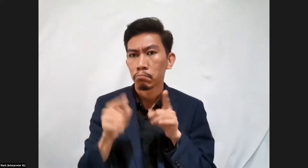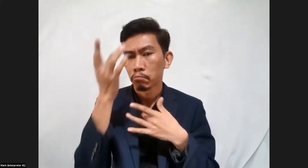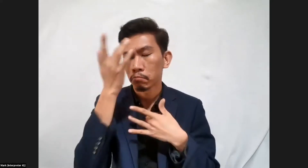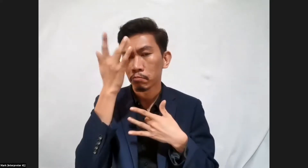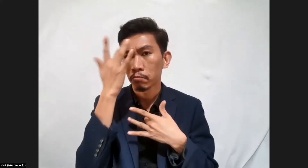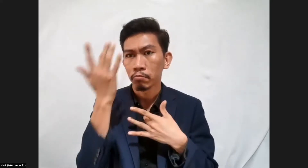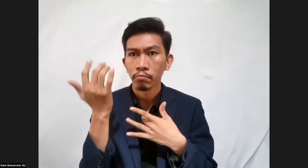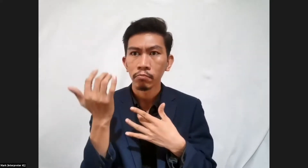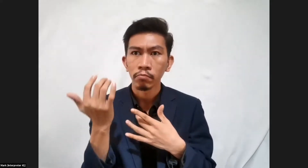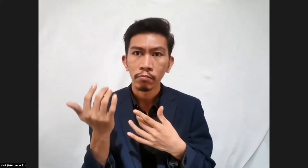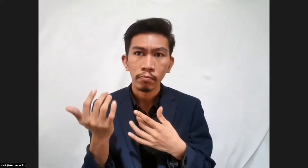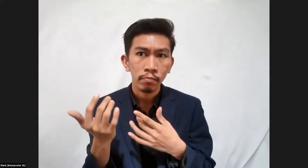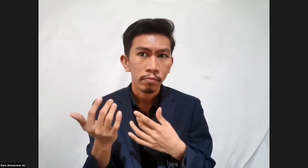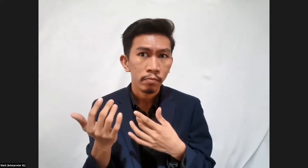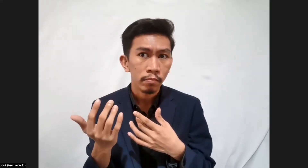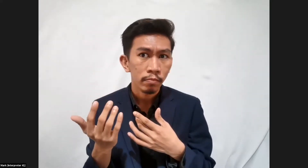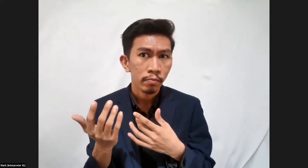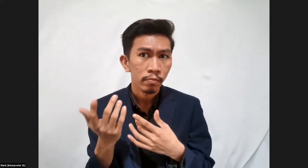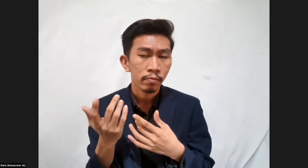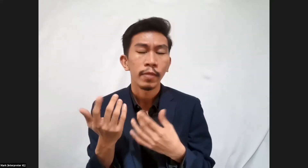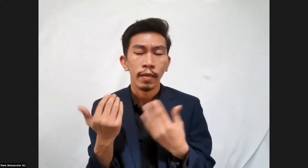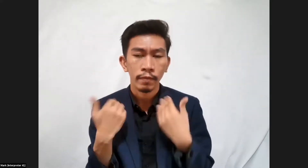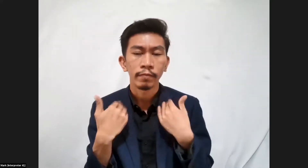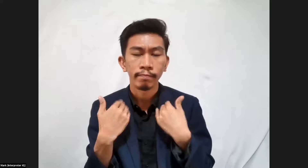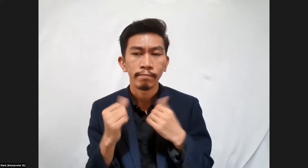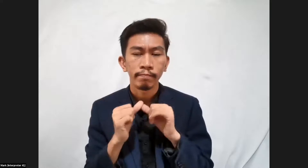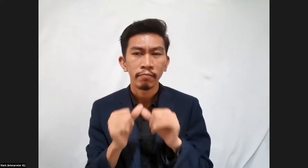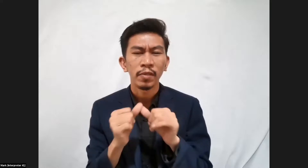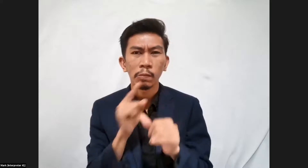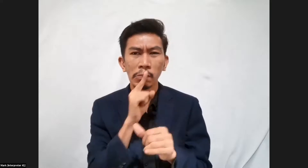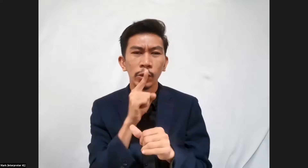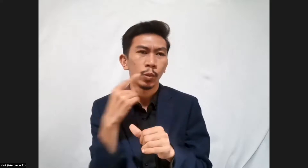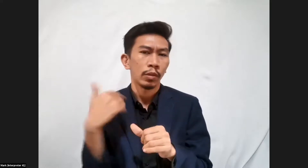deaths that we still have is quite alarming.